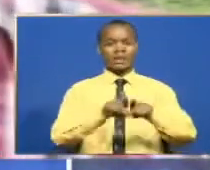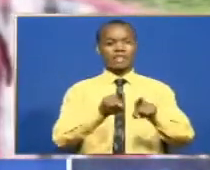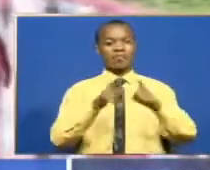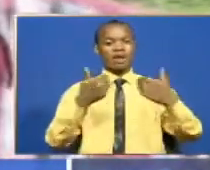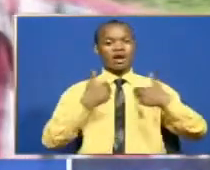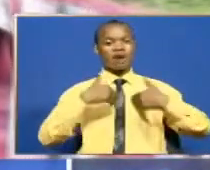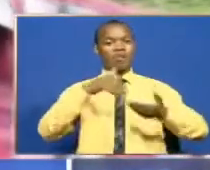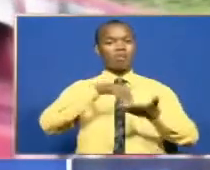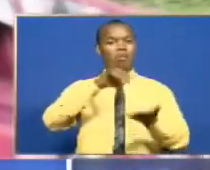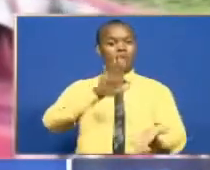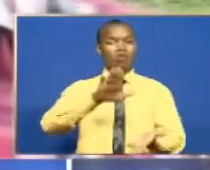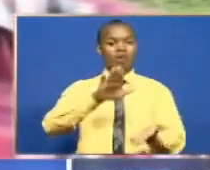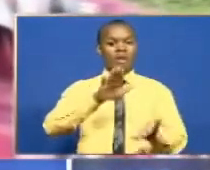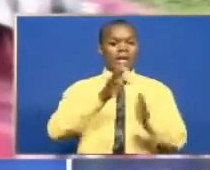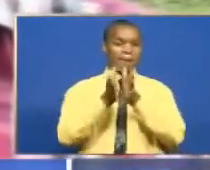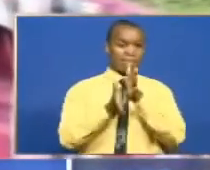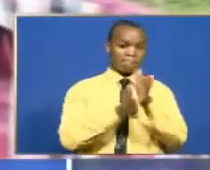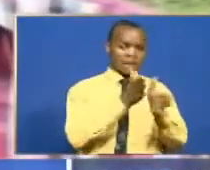more reserve